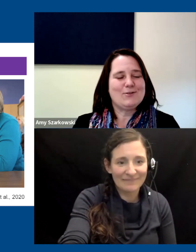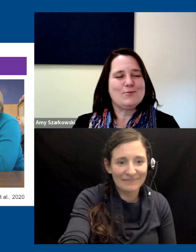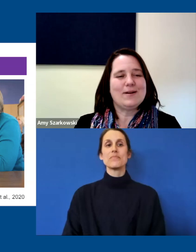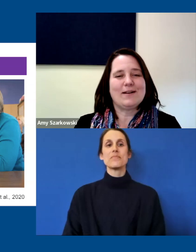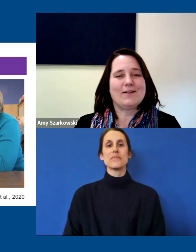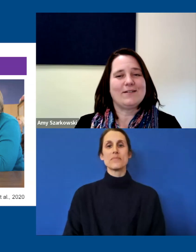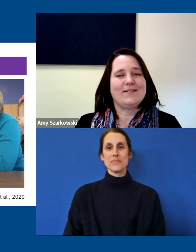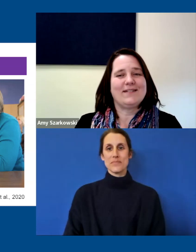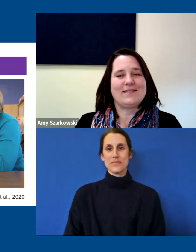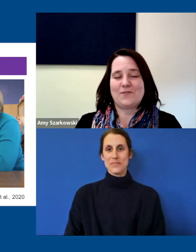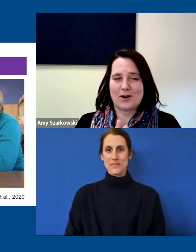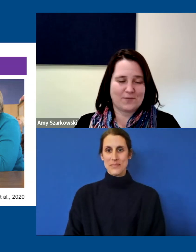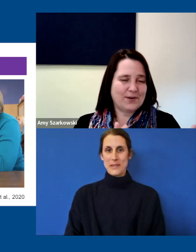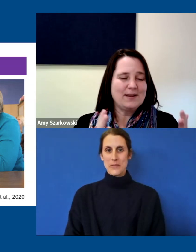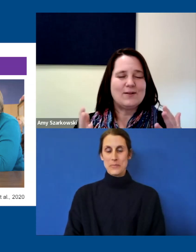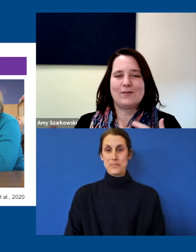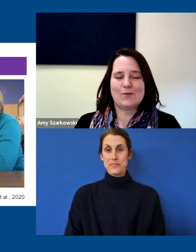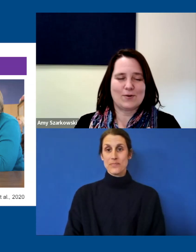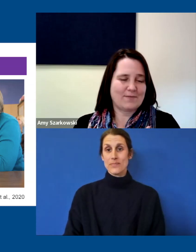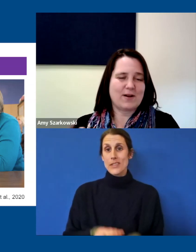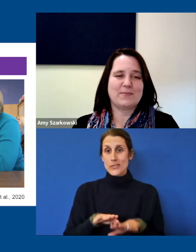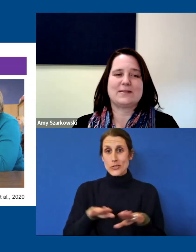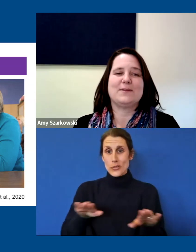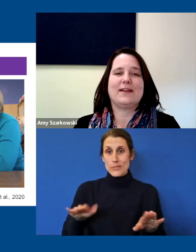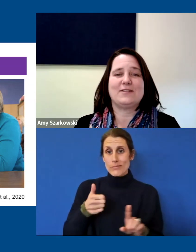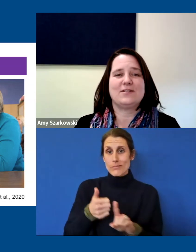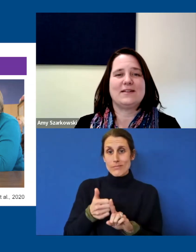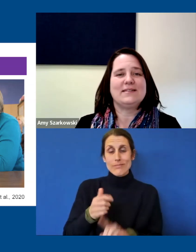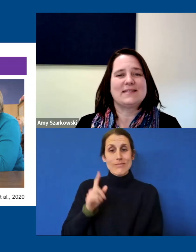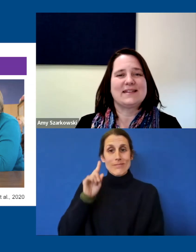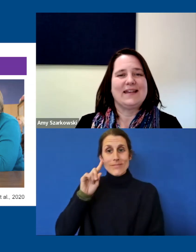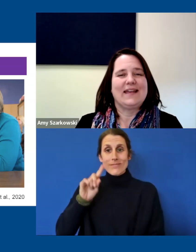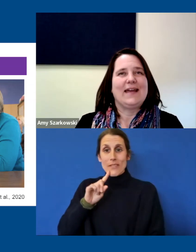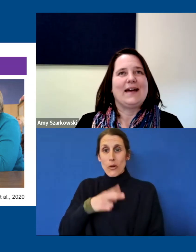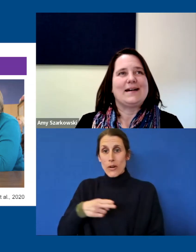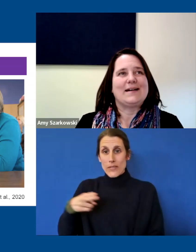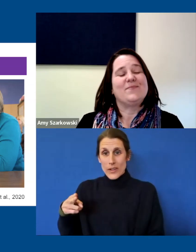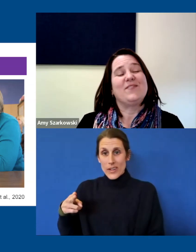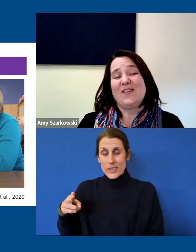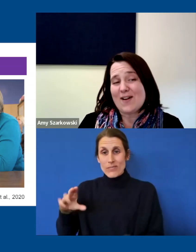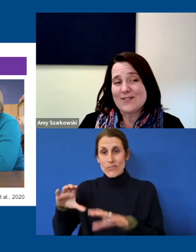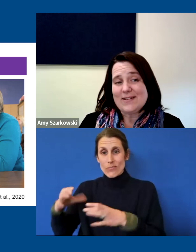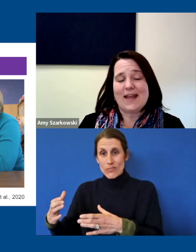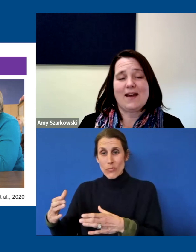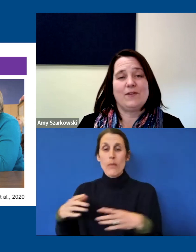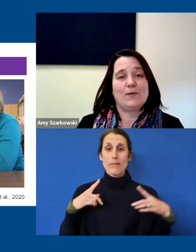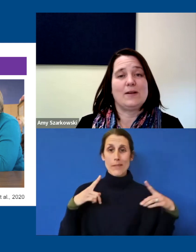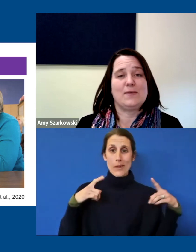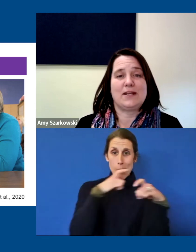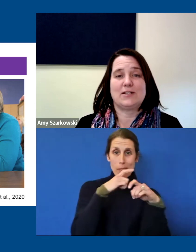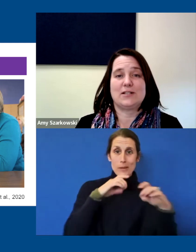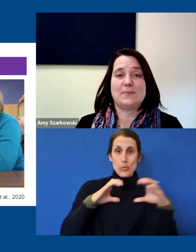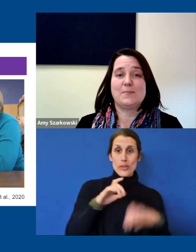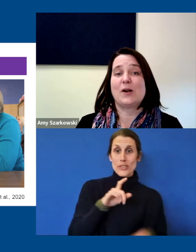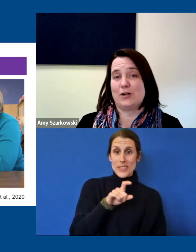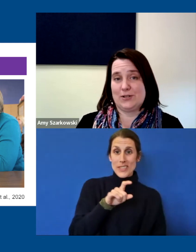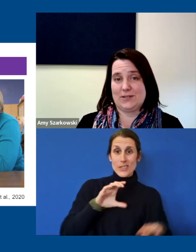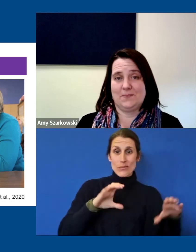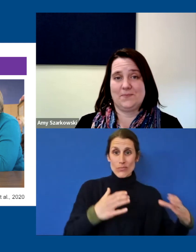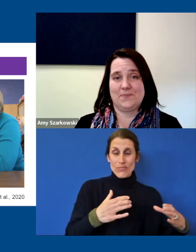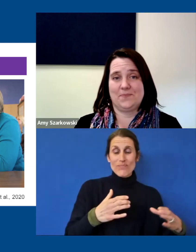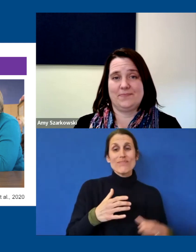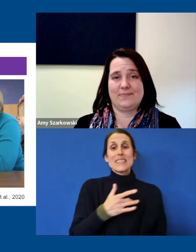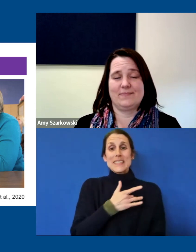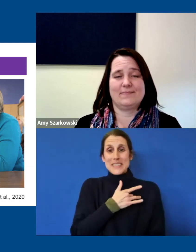Children who are deaf or hard of hearing or have complex communication needs very often have fewer communication